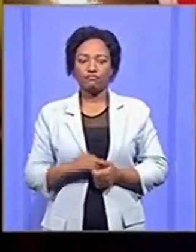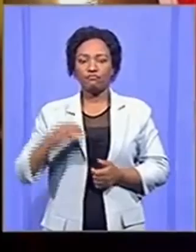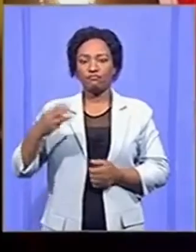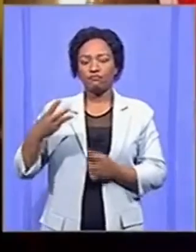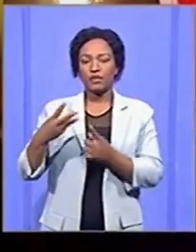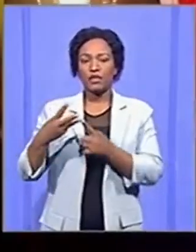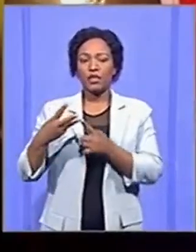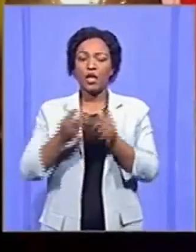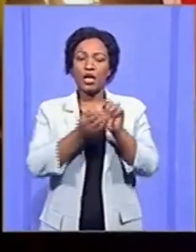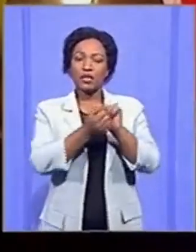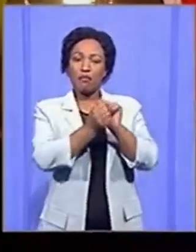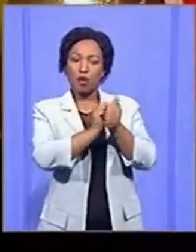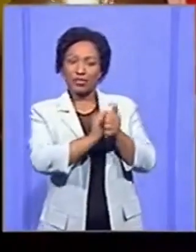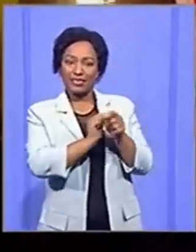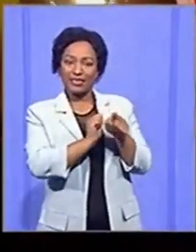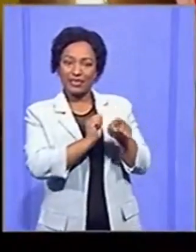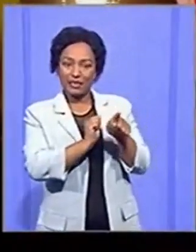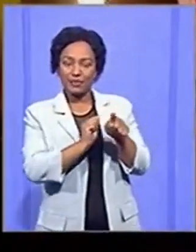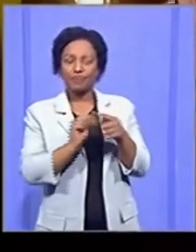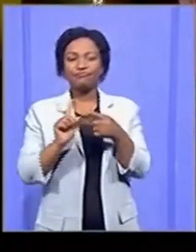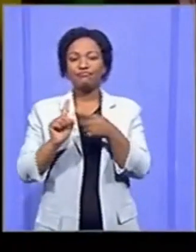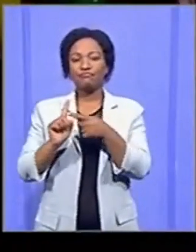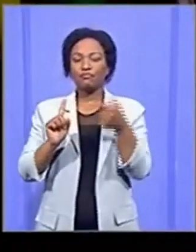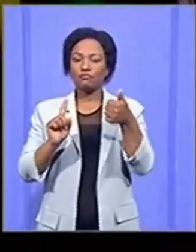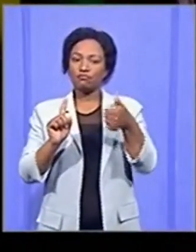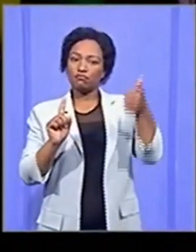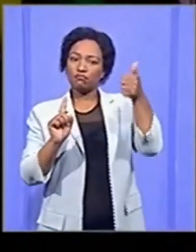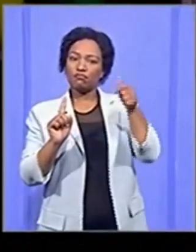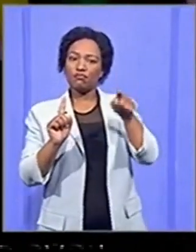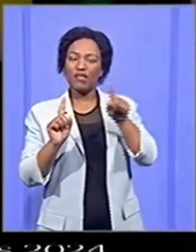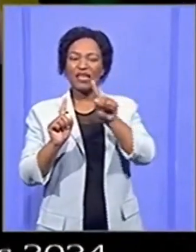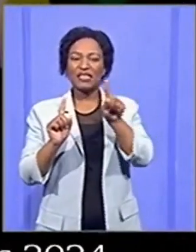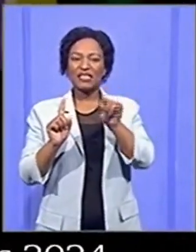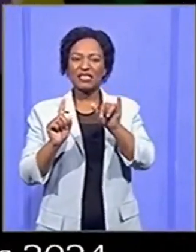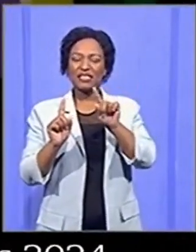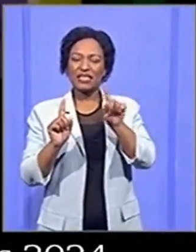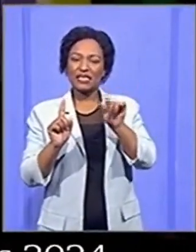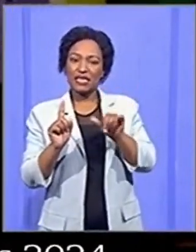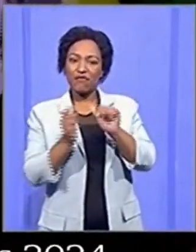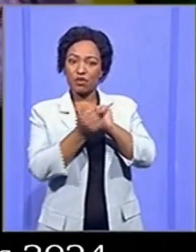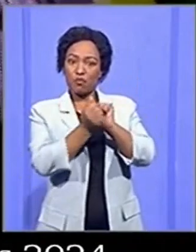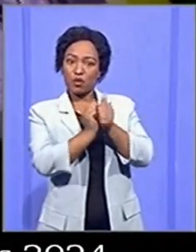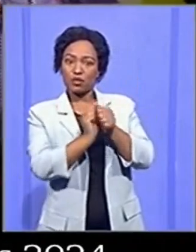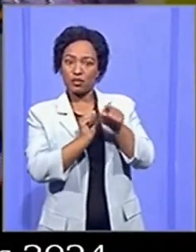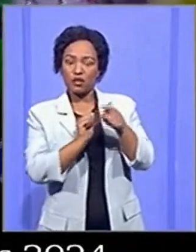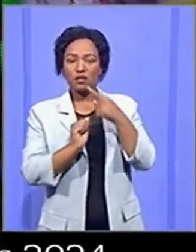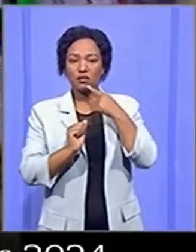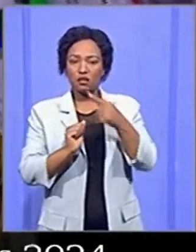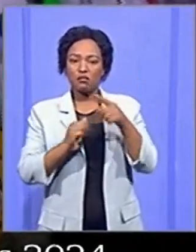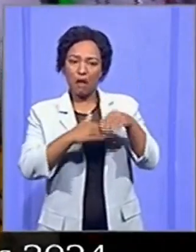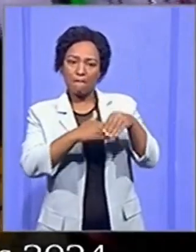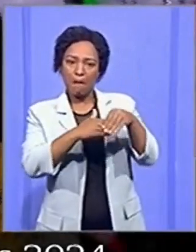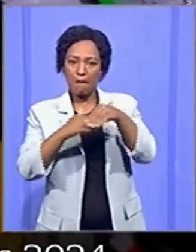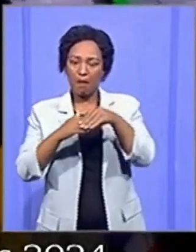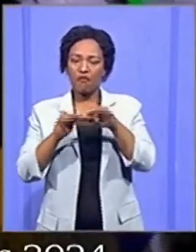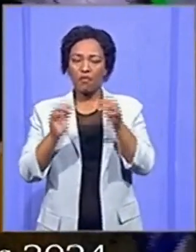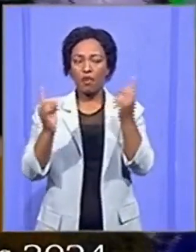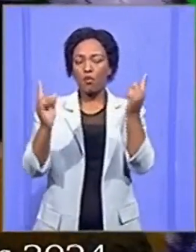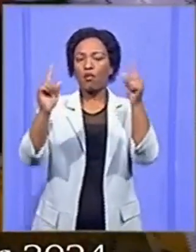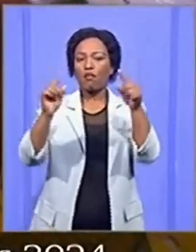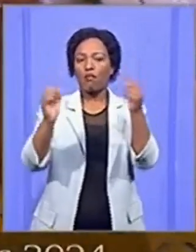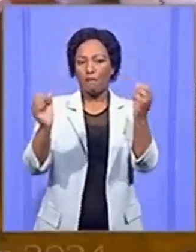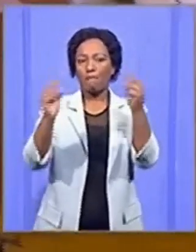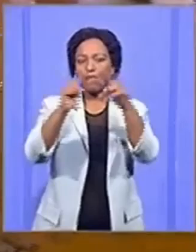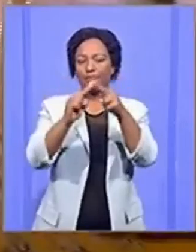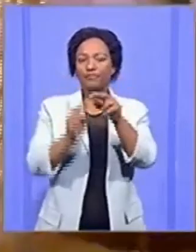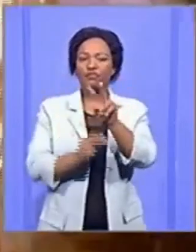Mo metshamekong, tona metshameko Zizi Kodwa a gola baatlete ba naga ba ba yang metshamekong ya Paris 2024.